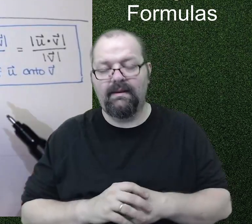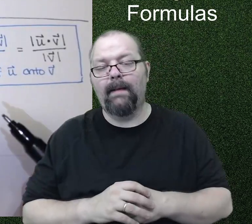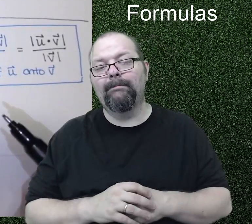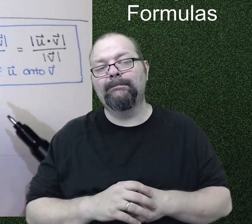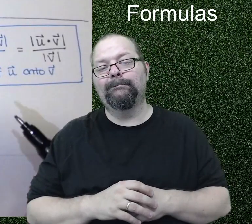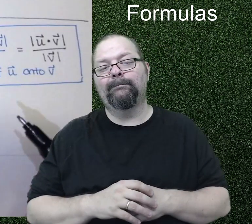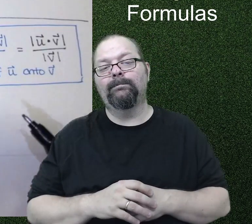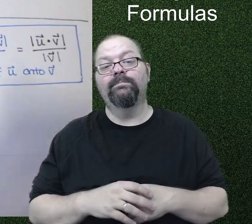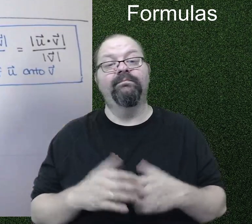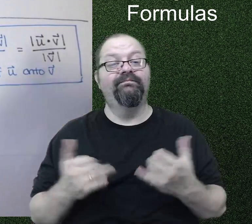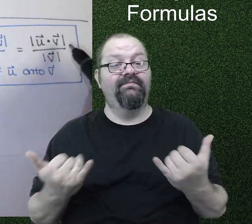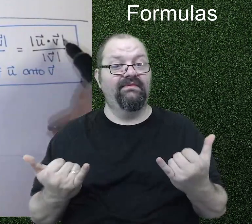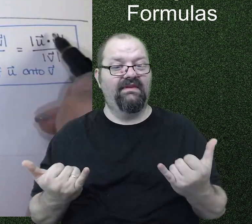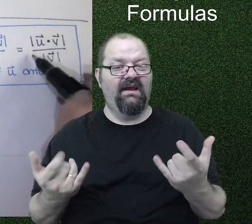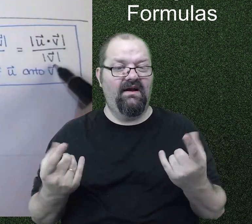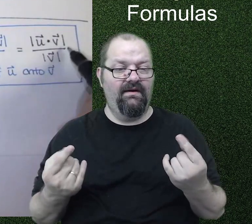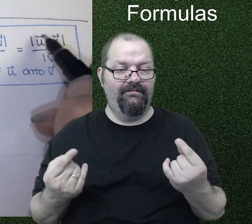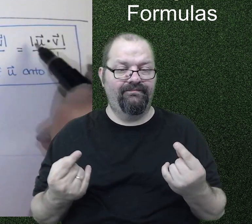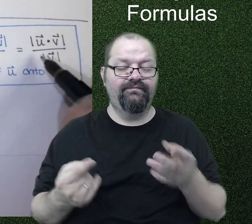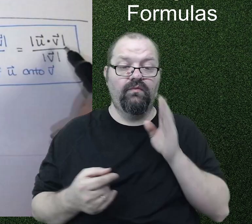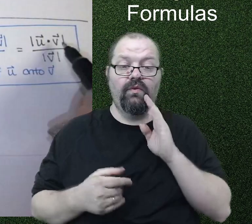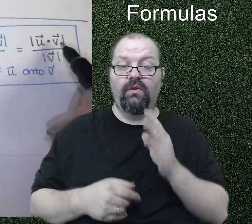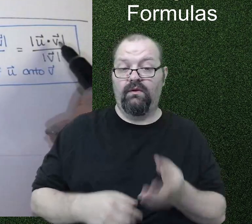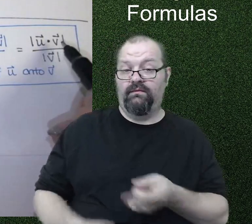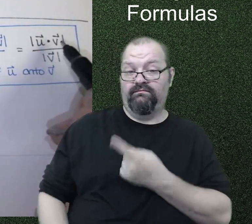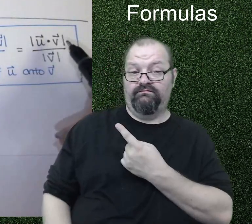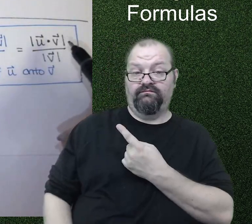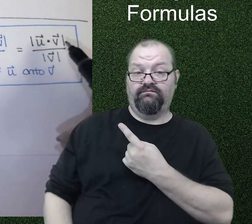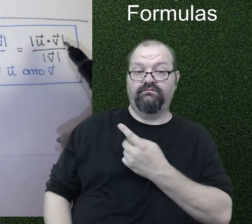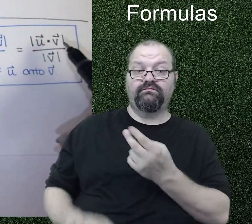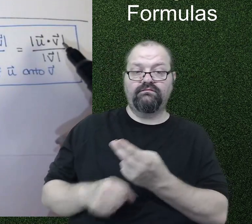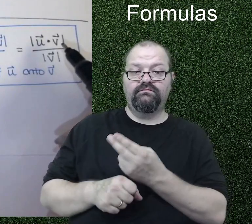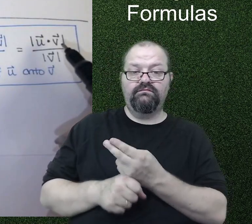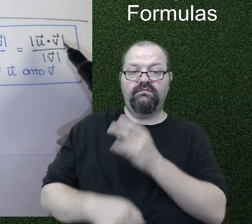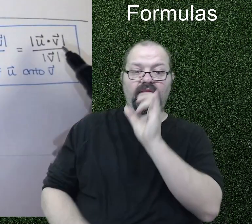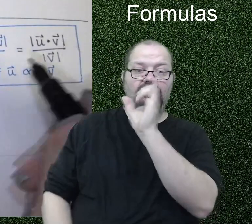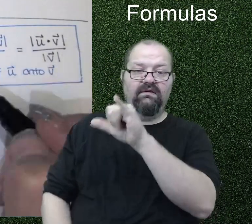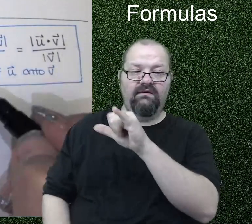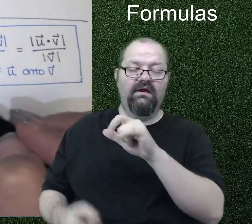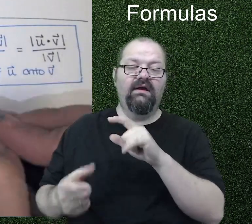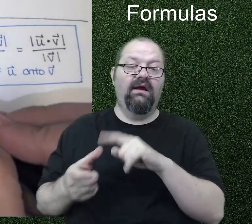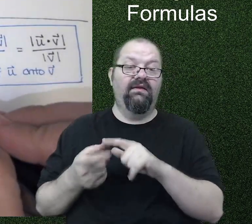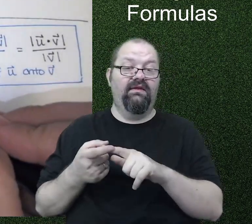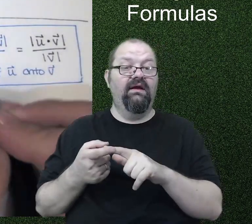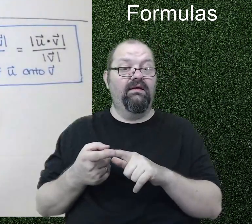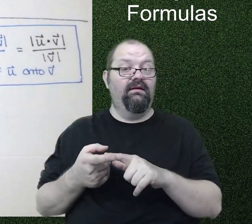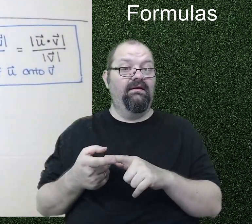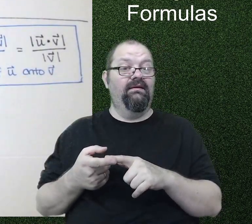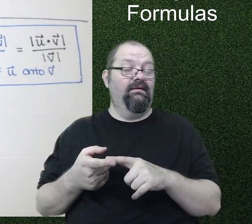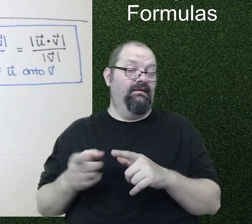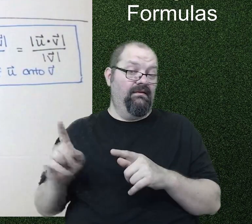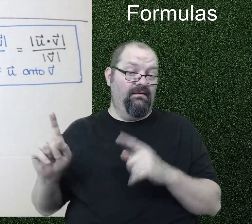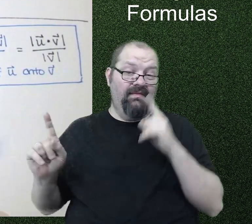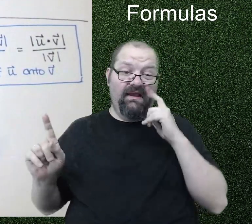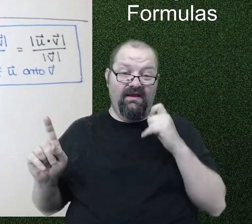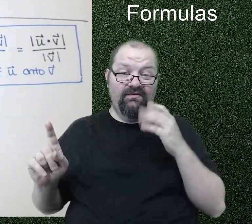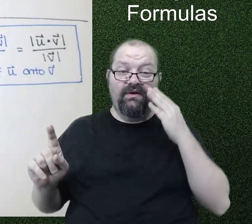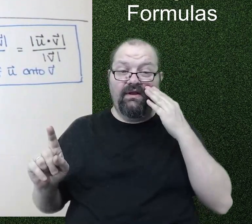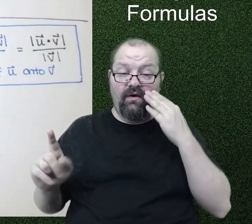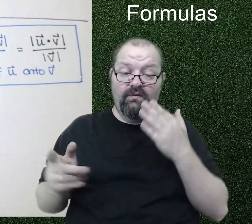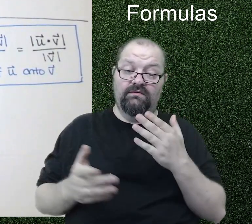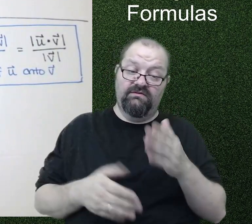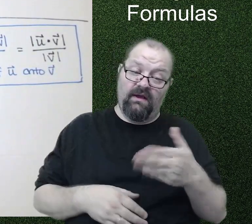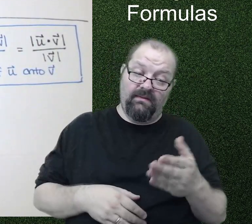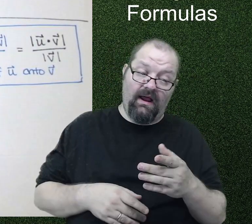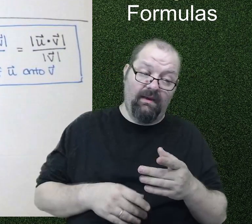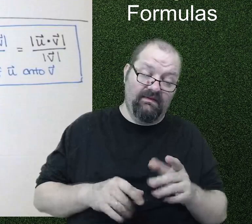So here's what we're going to do. We're going to take this, but to account for the fact that sometimes the projection goes in the same direction